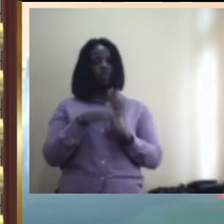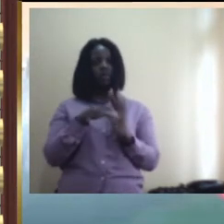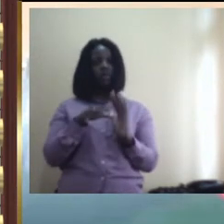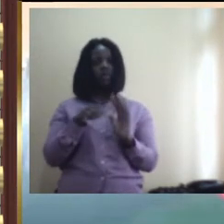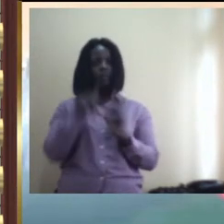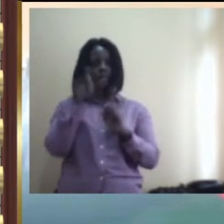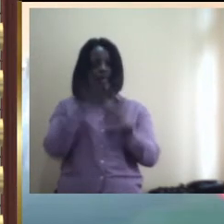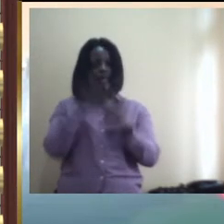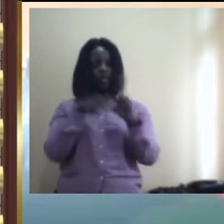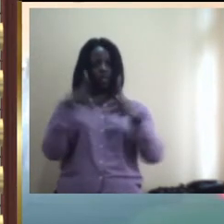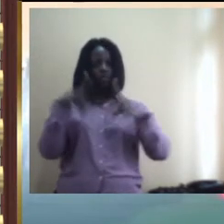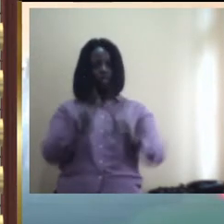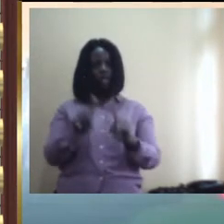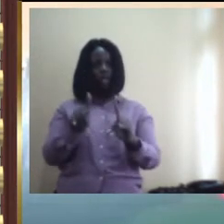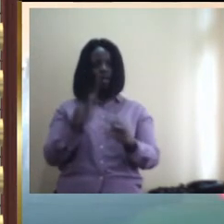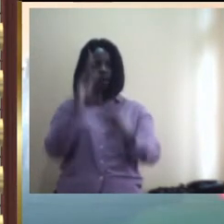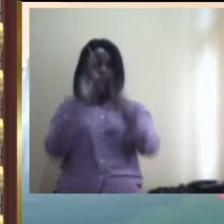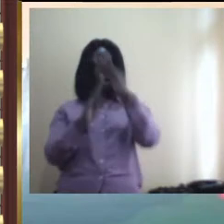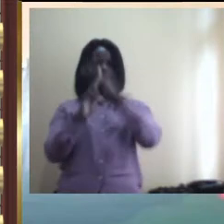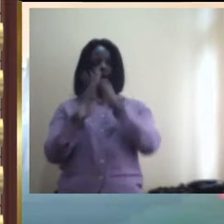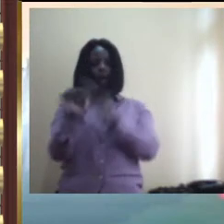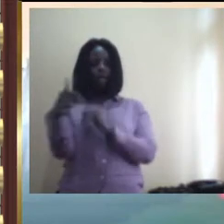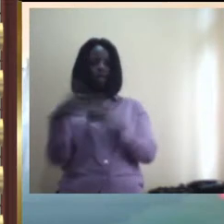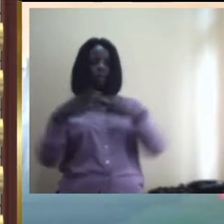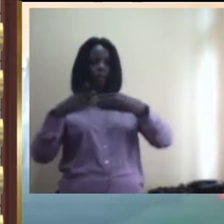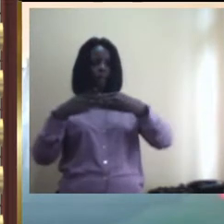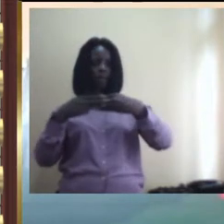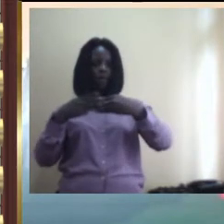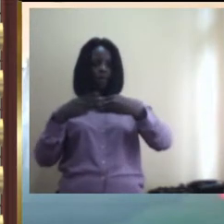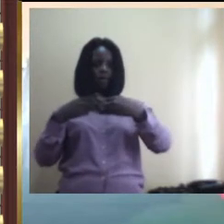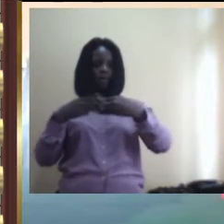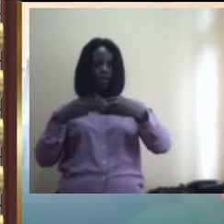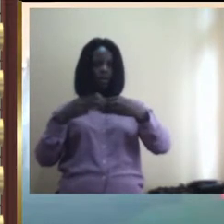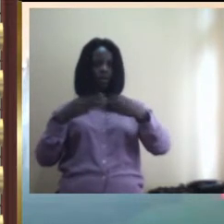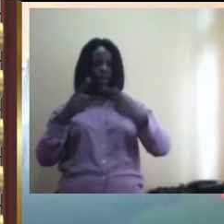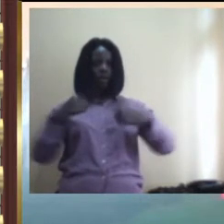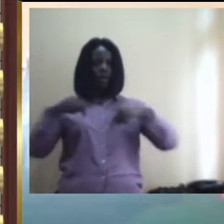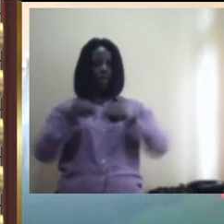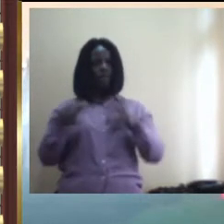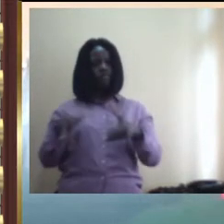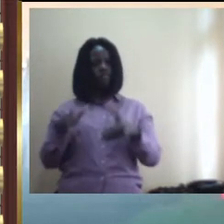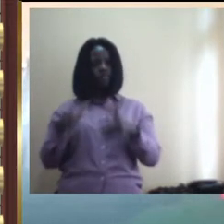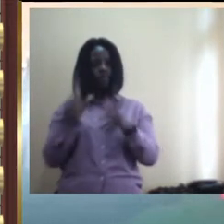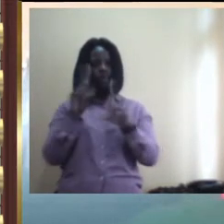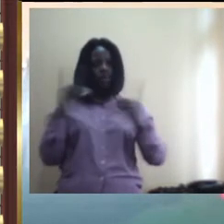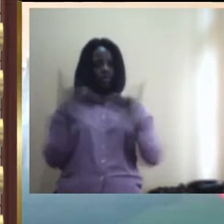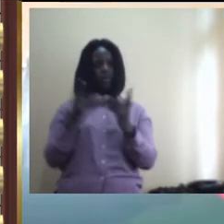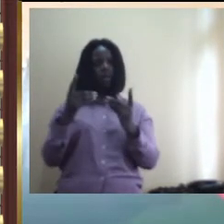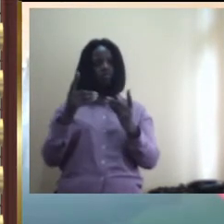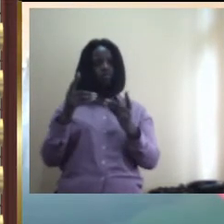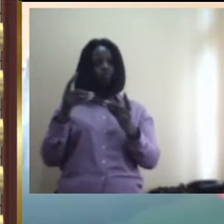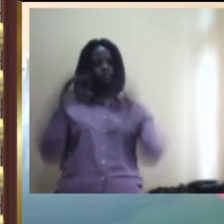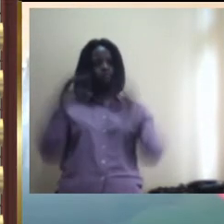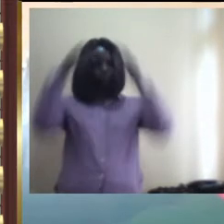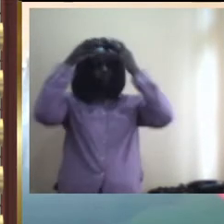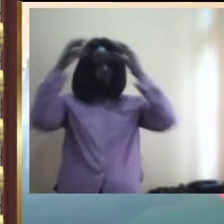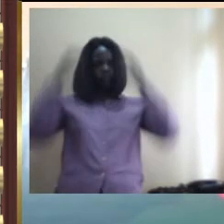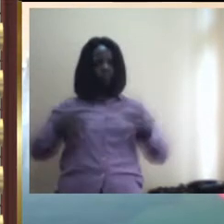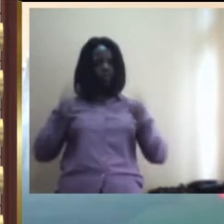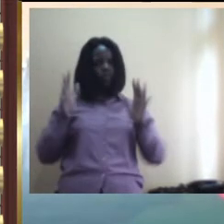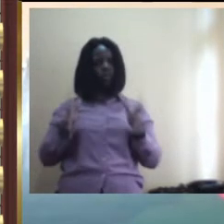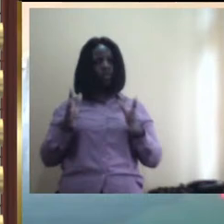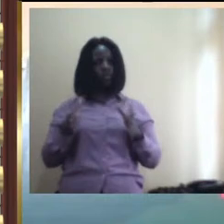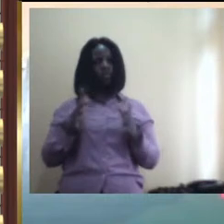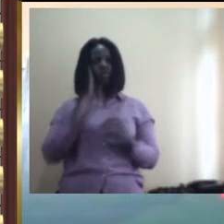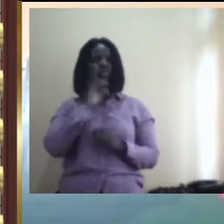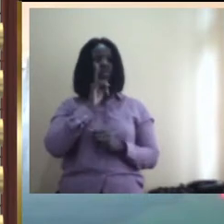Honorable Chair and the members, we have, as the department, resolved to measure